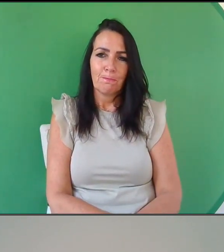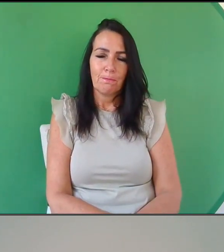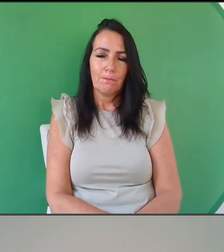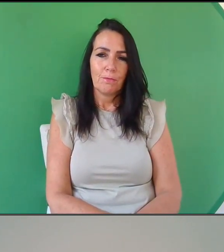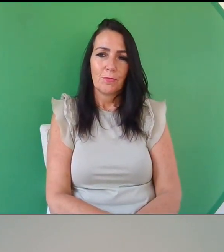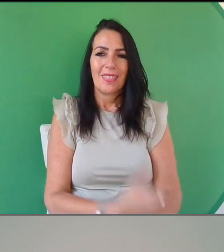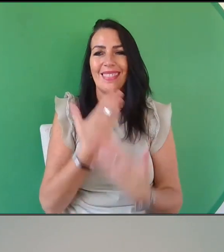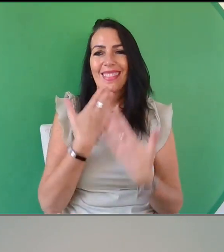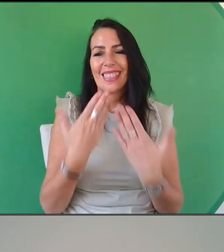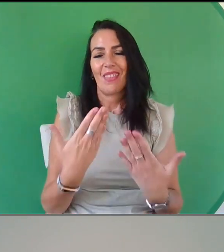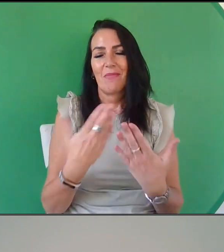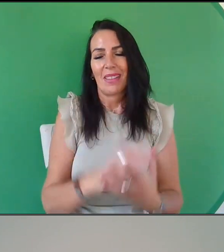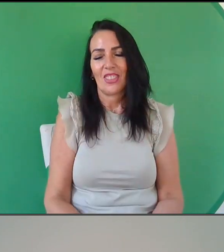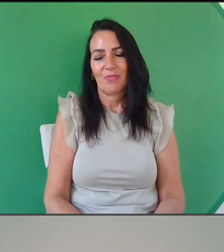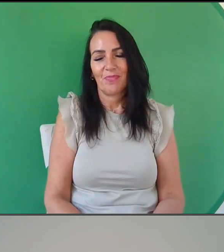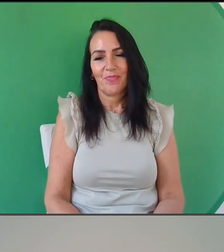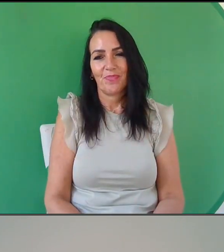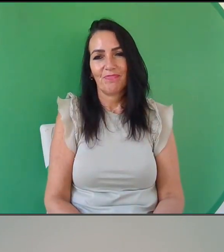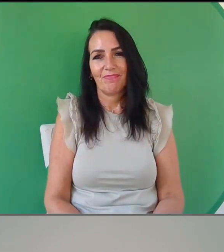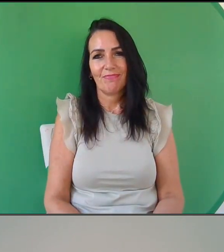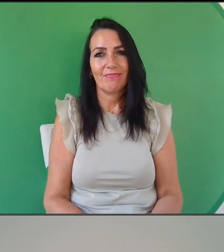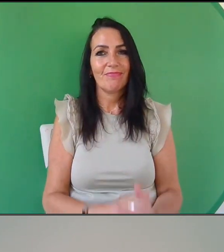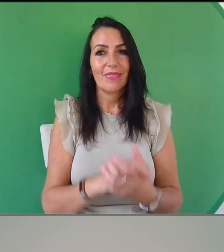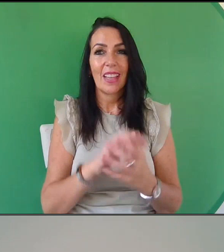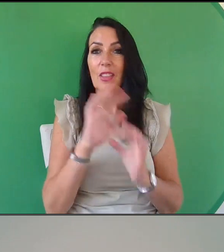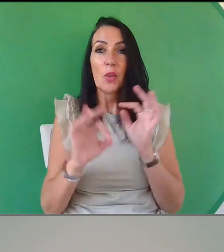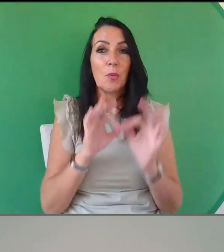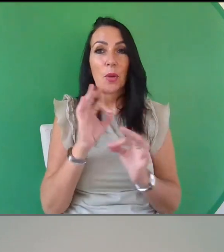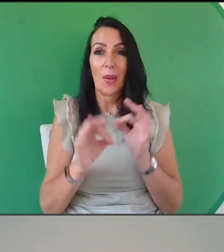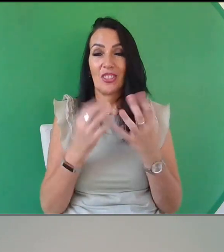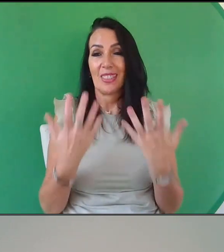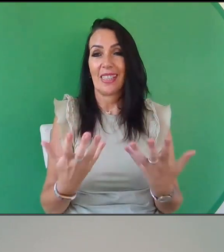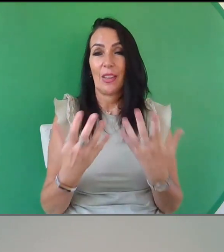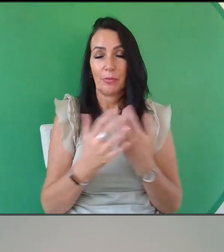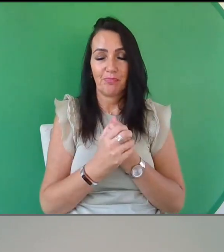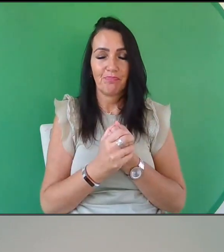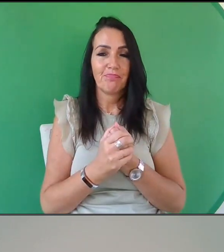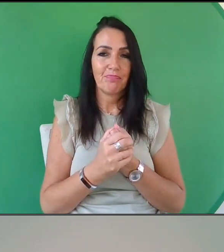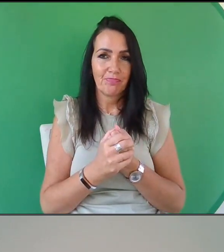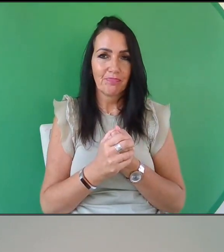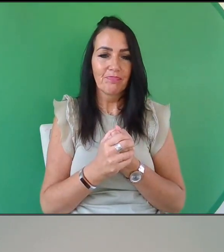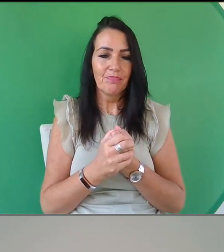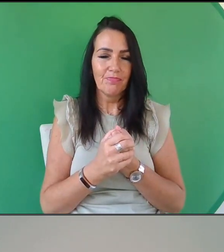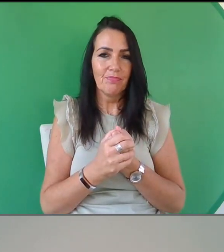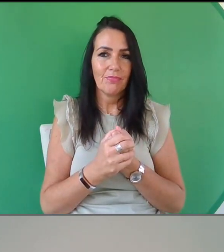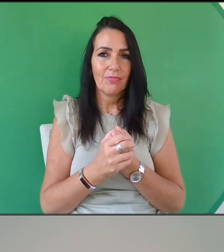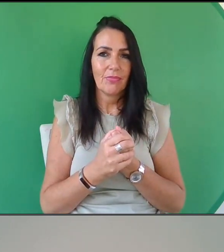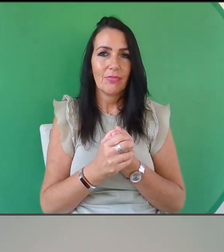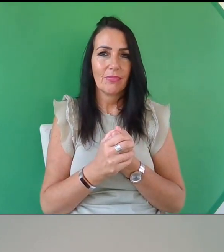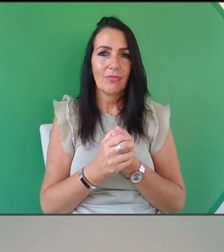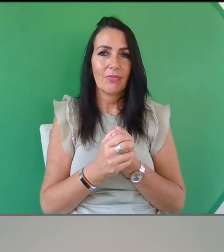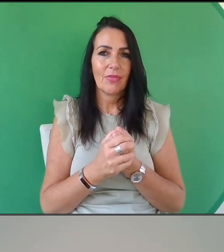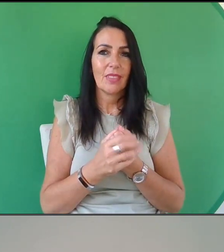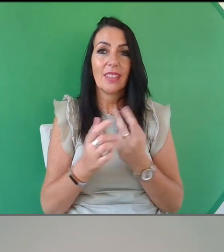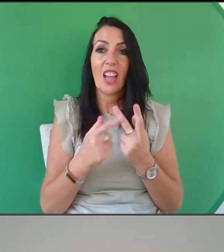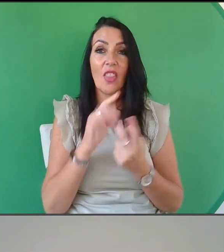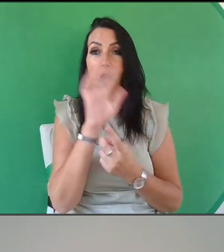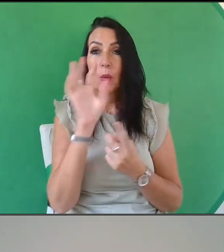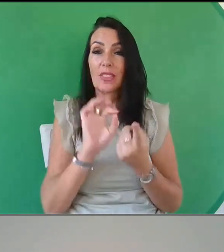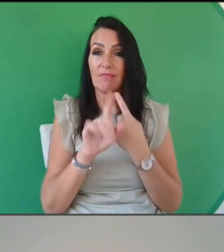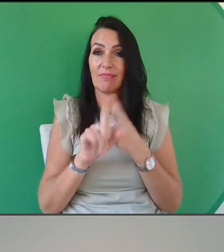Thanks very much, Lucy. No more questions popping through now, and all of our pre-submitted questions we've answered.